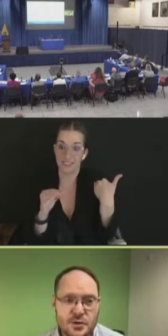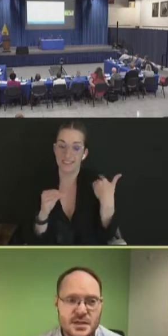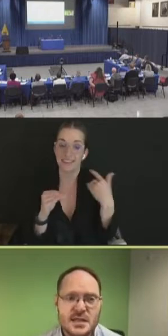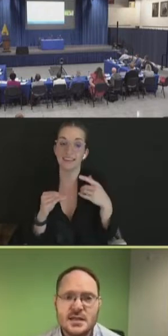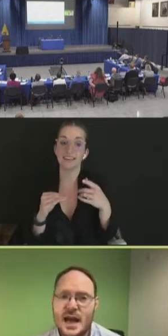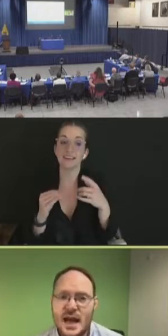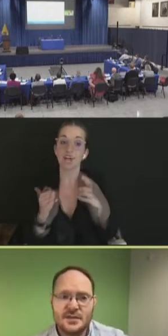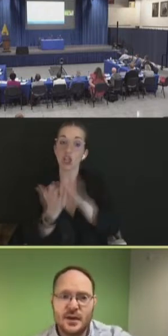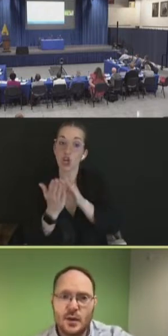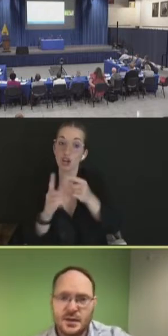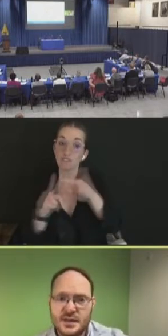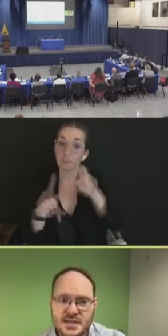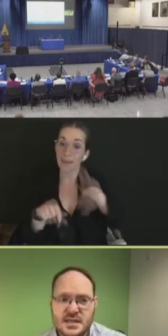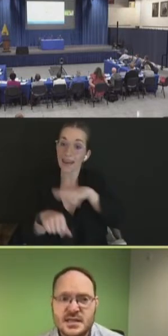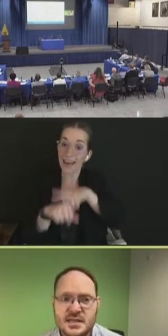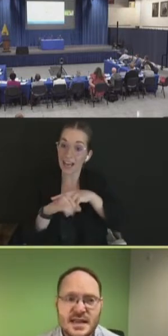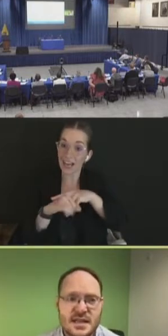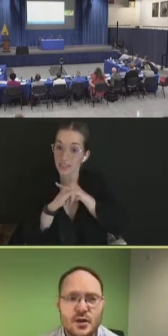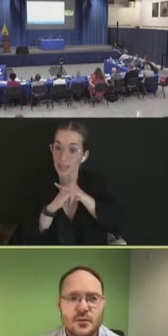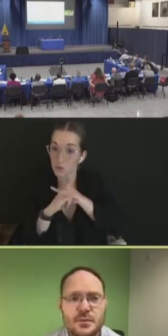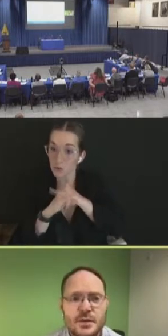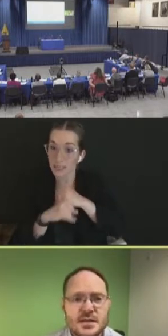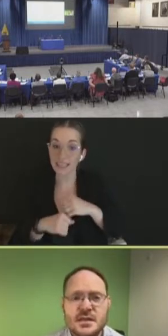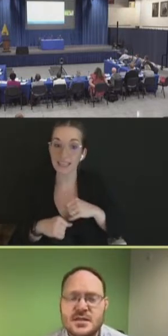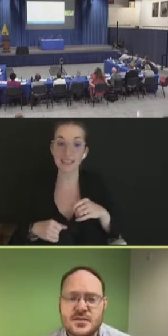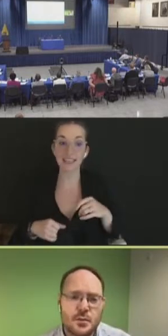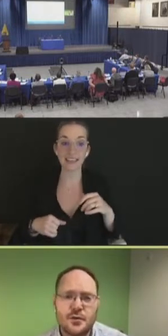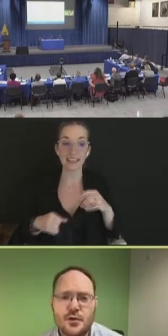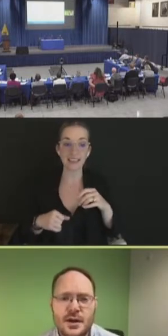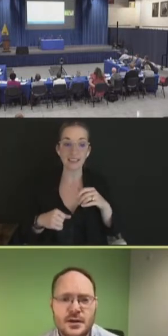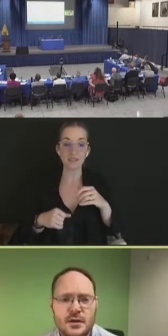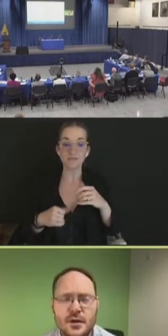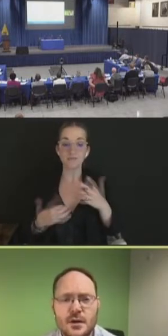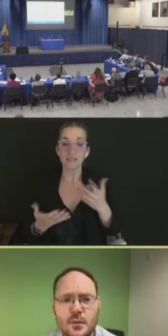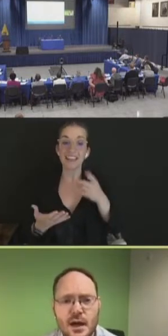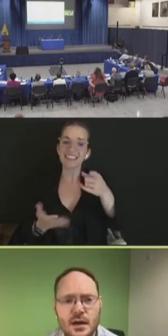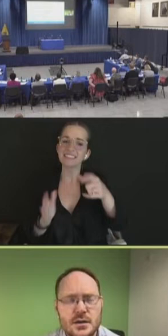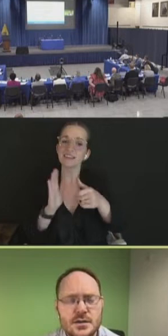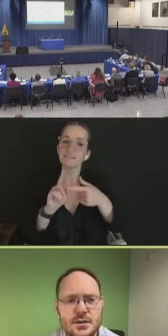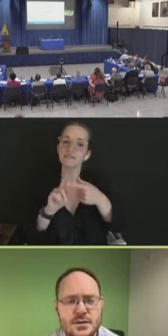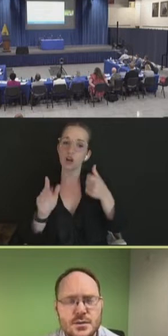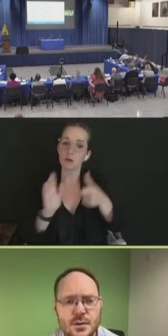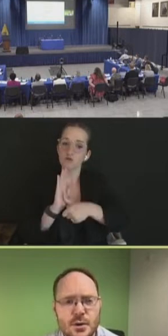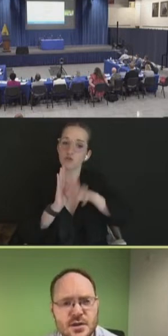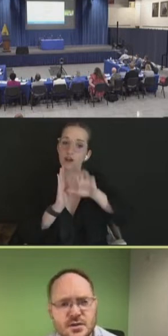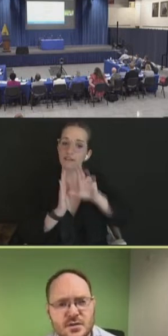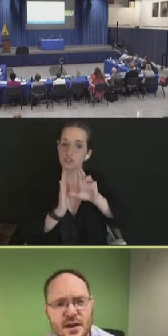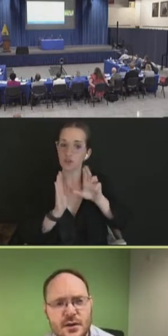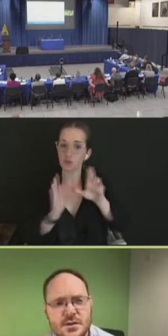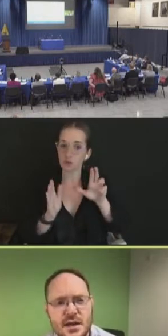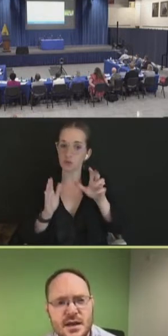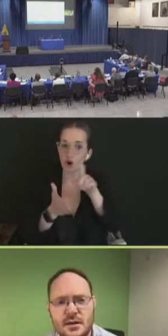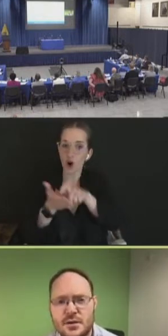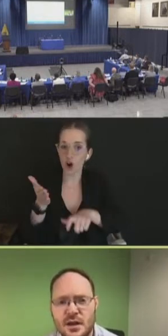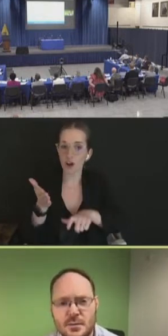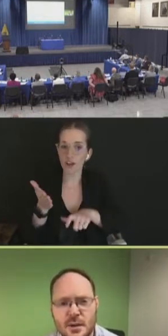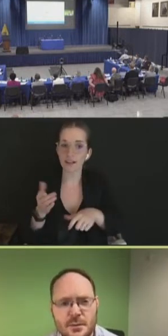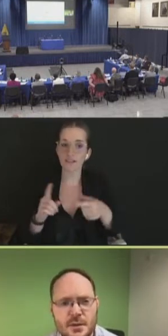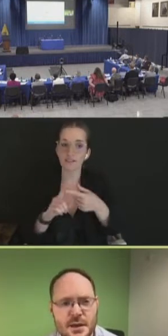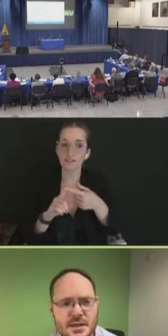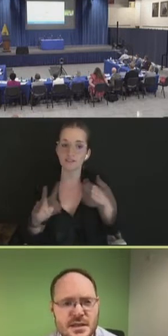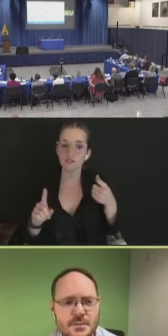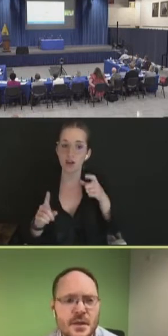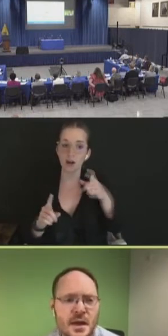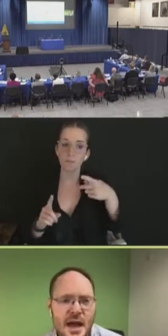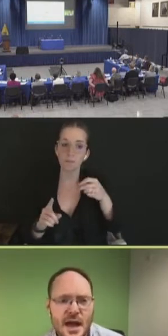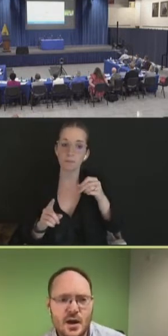natural immunity and the disease states that come from this. And this is from a review article from some of the postdoctoral fellows, including Dr. Parman